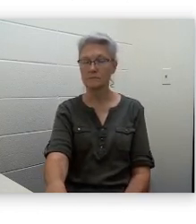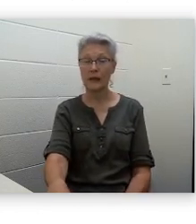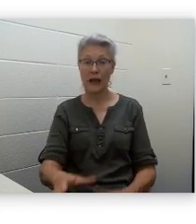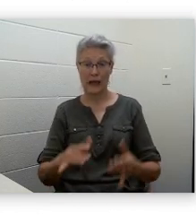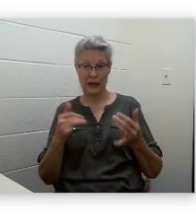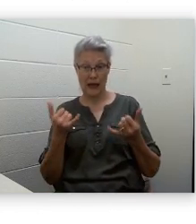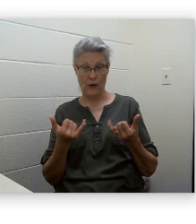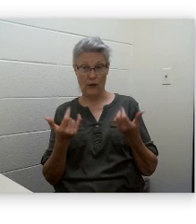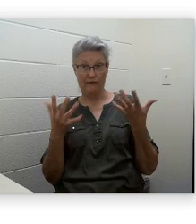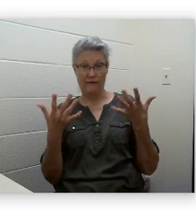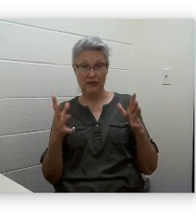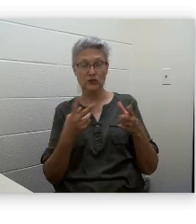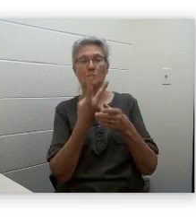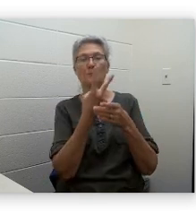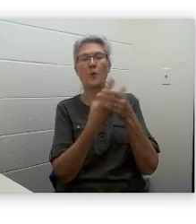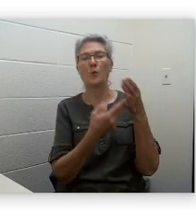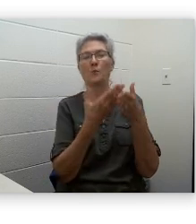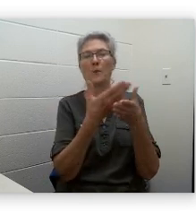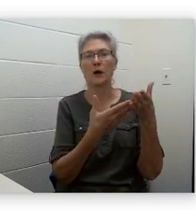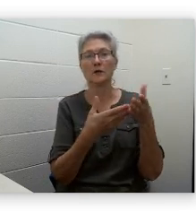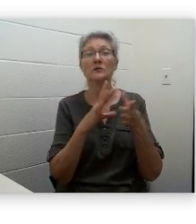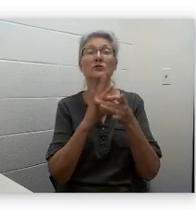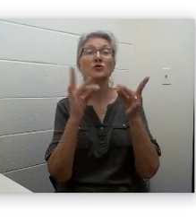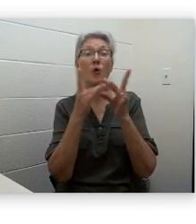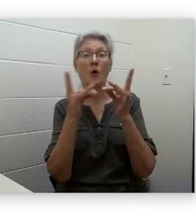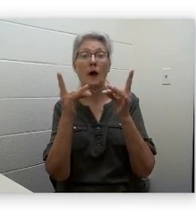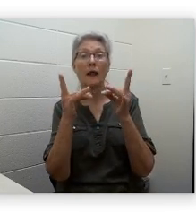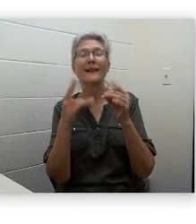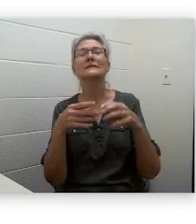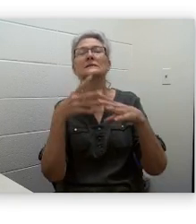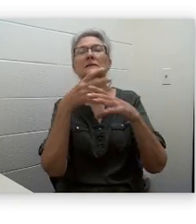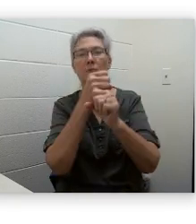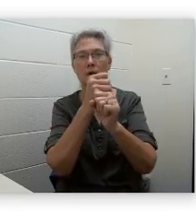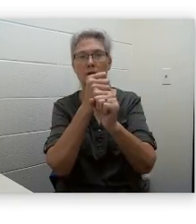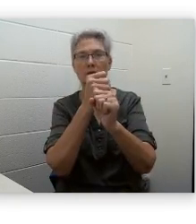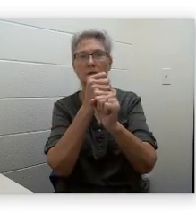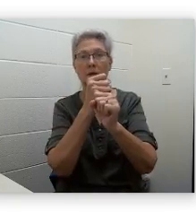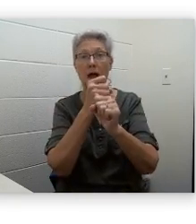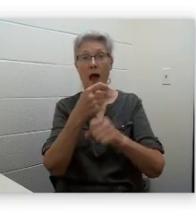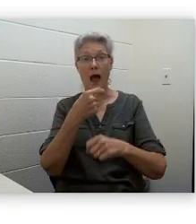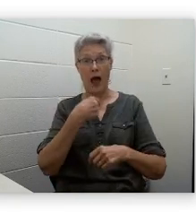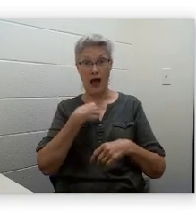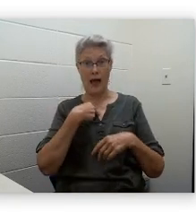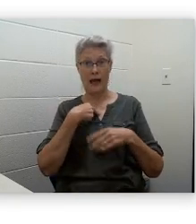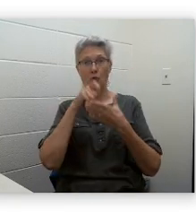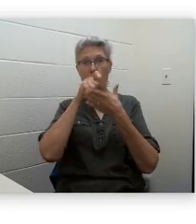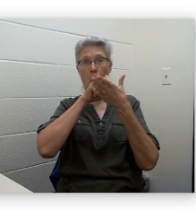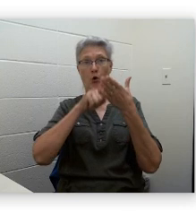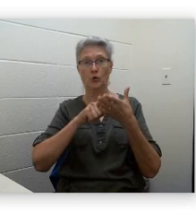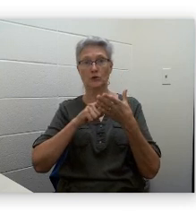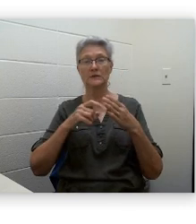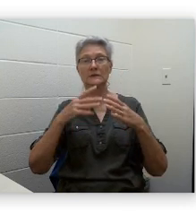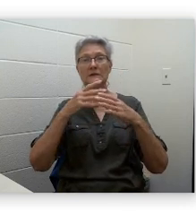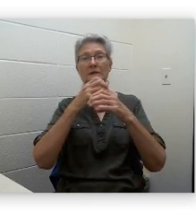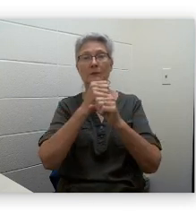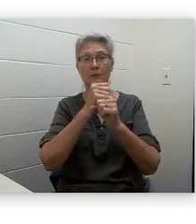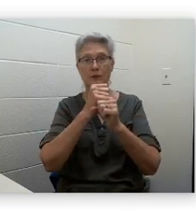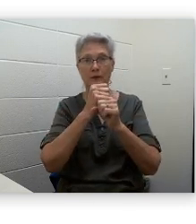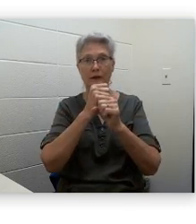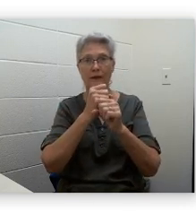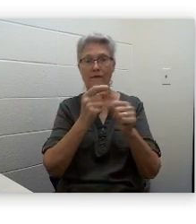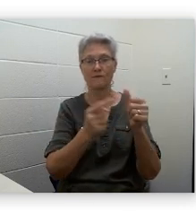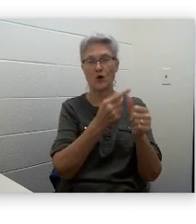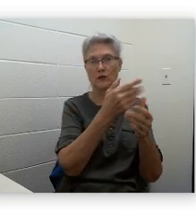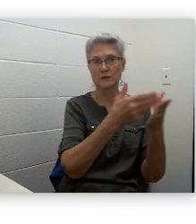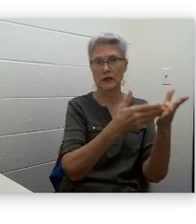Now that we've finished both parts of our story, let's summarize. I summarized the first half of the story, but